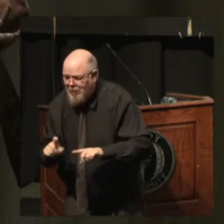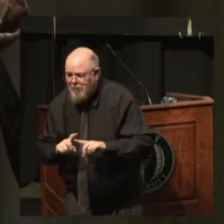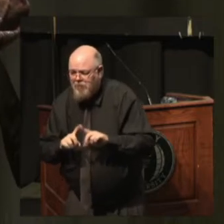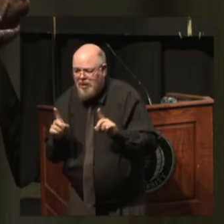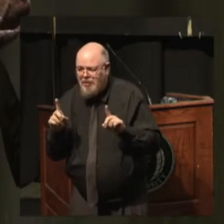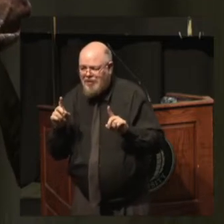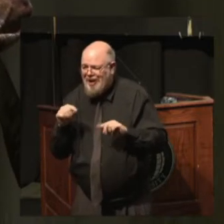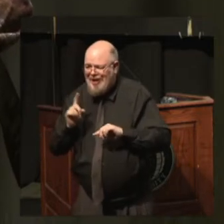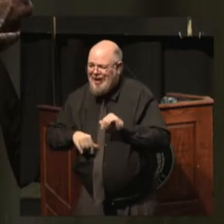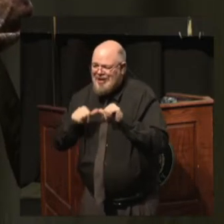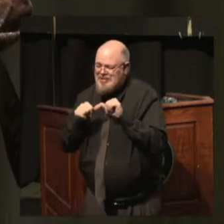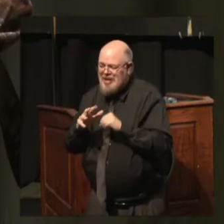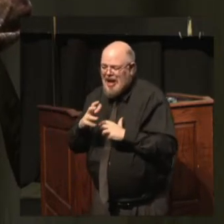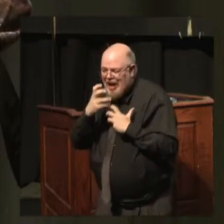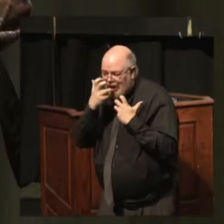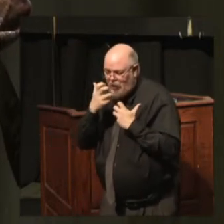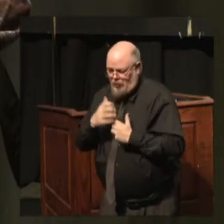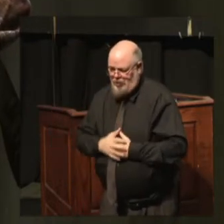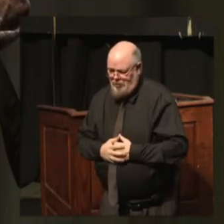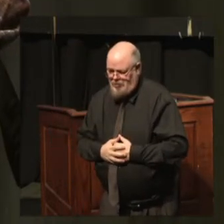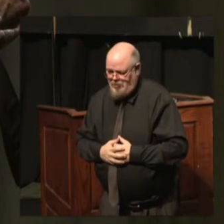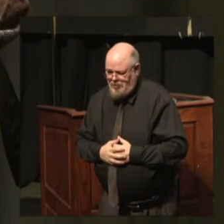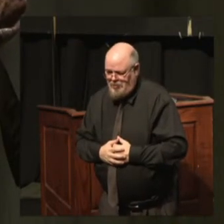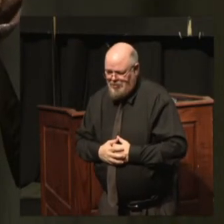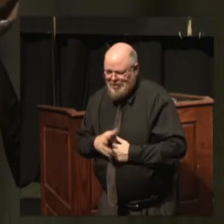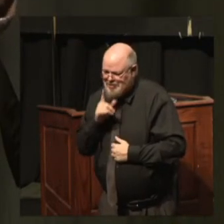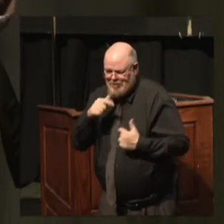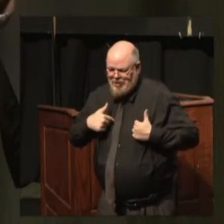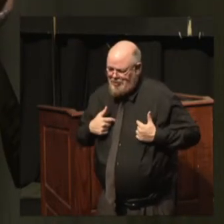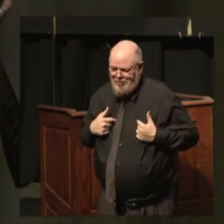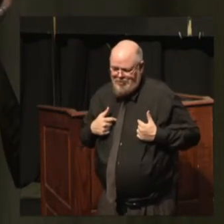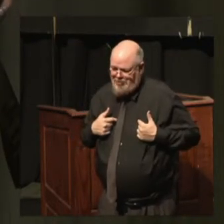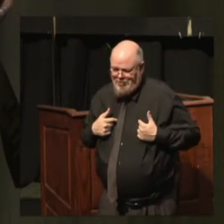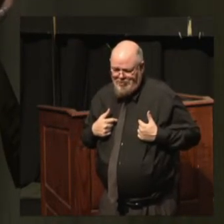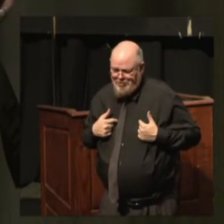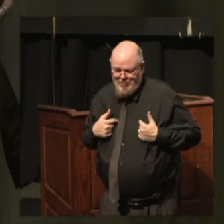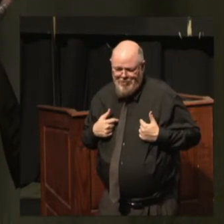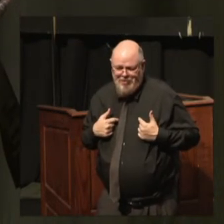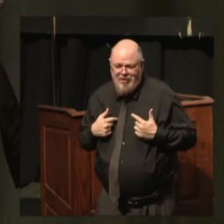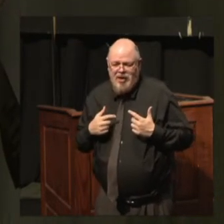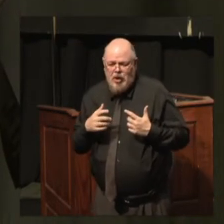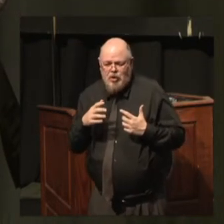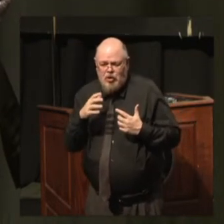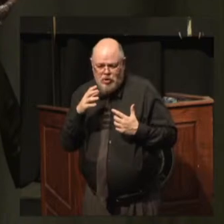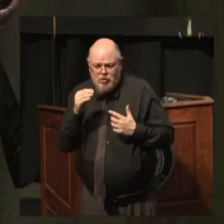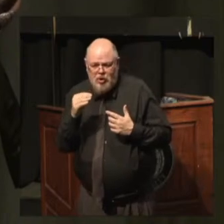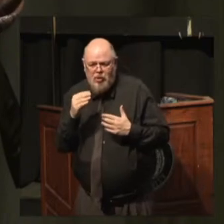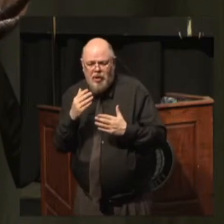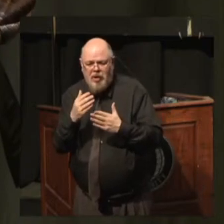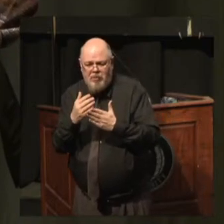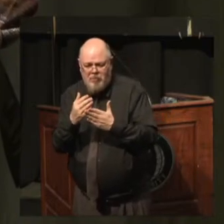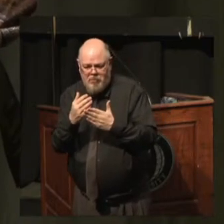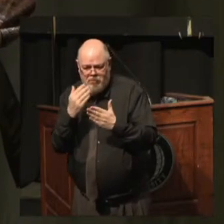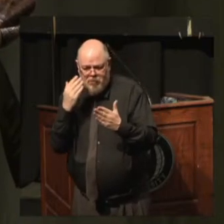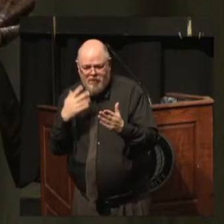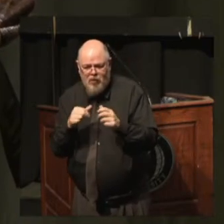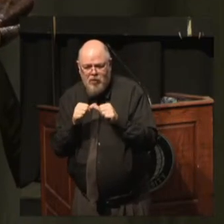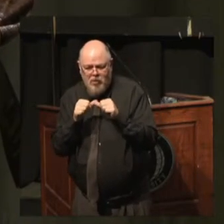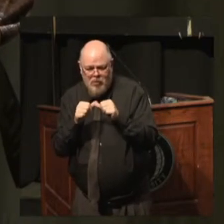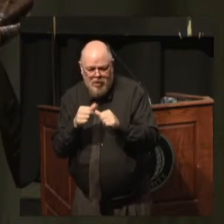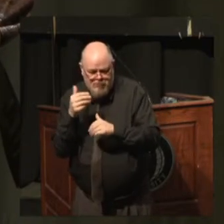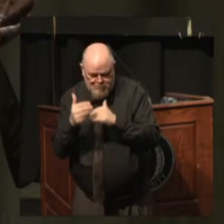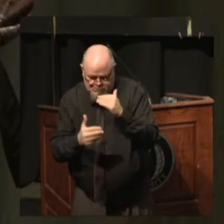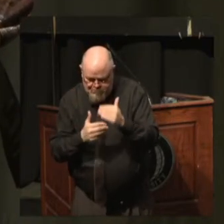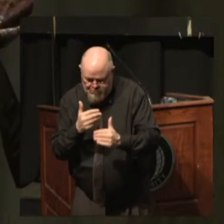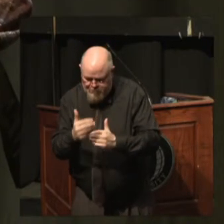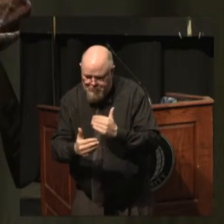here. That's just not who I am. So there's another way to answer that question. But before I do, I want to include you all,